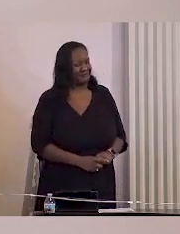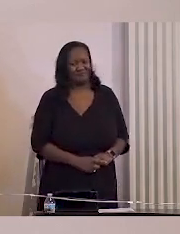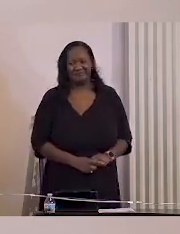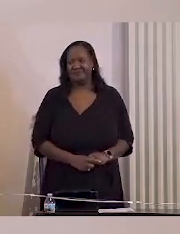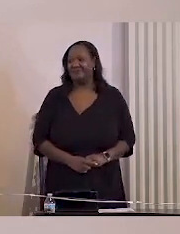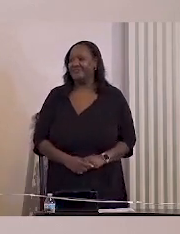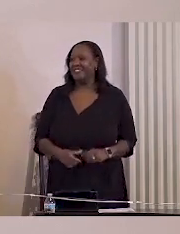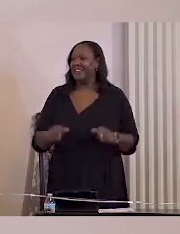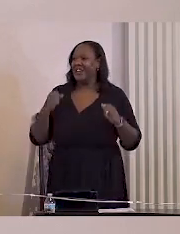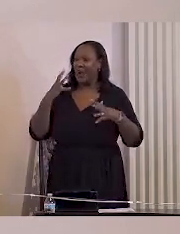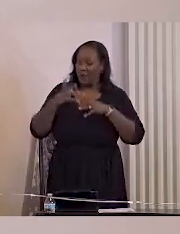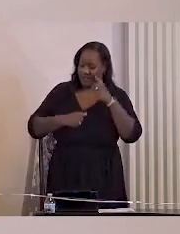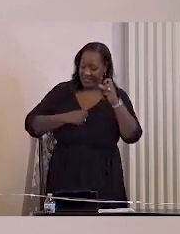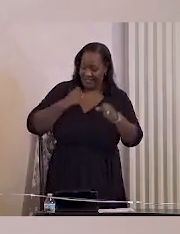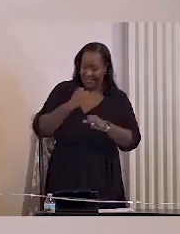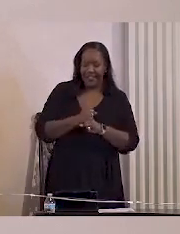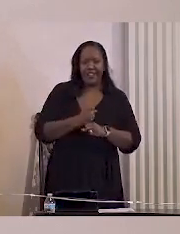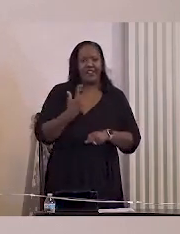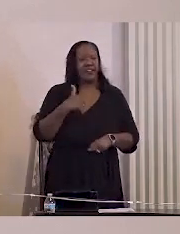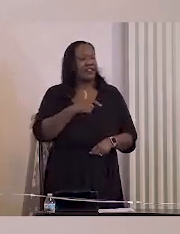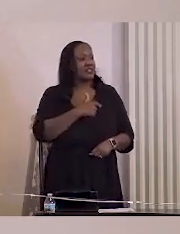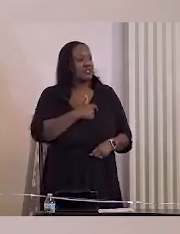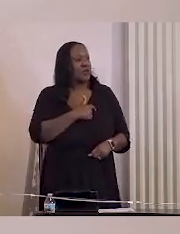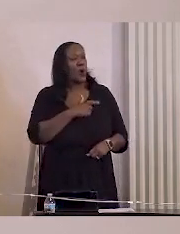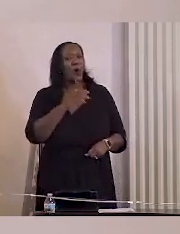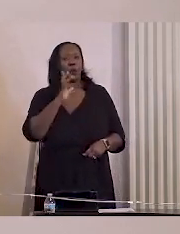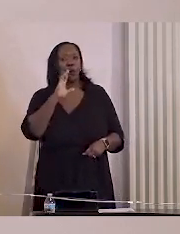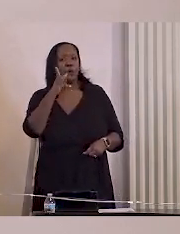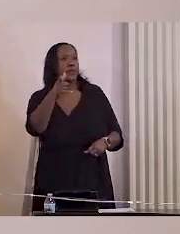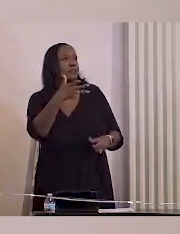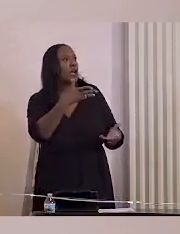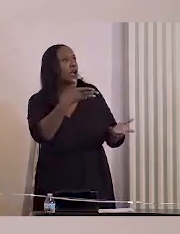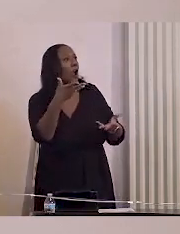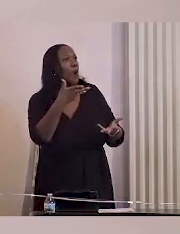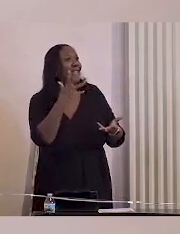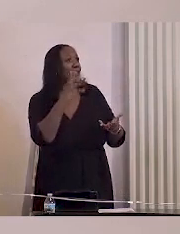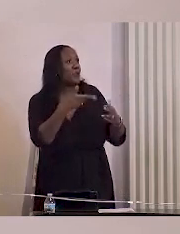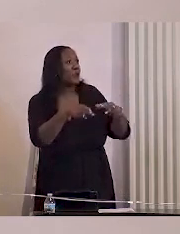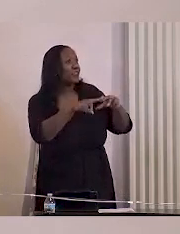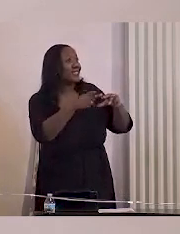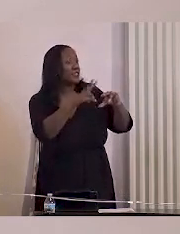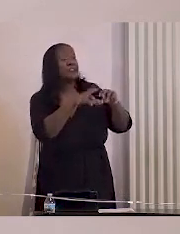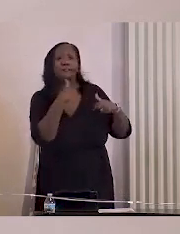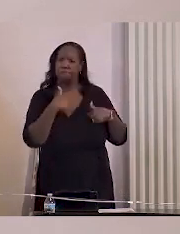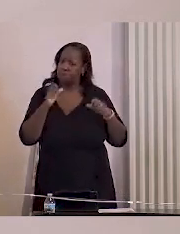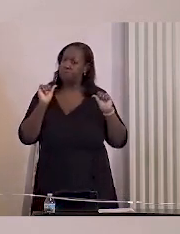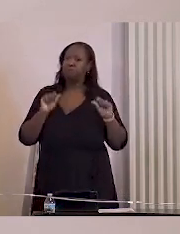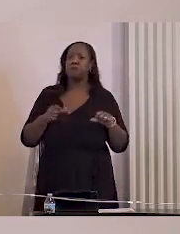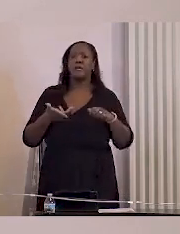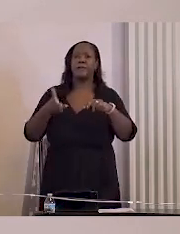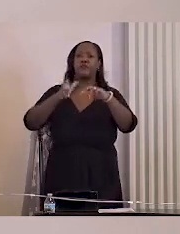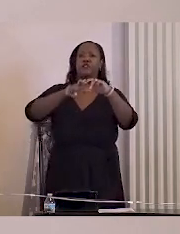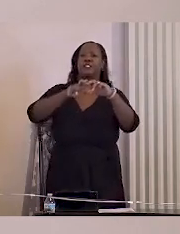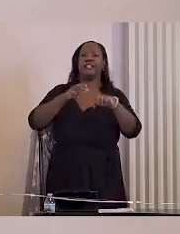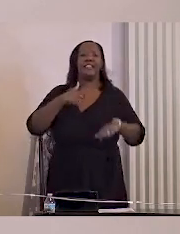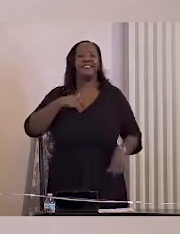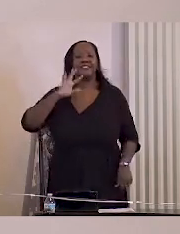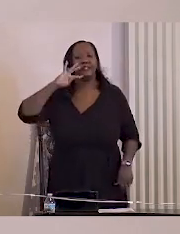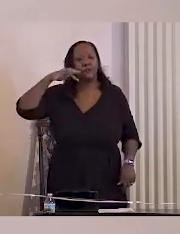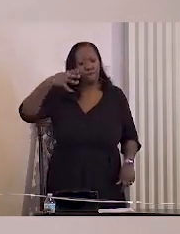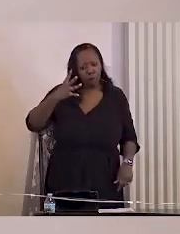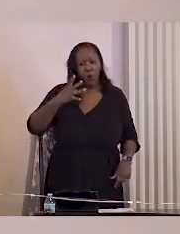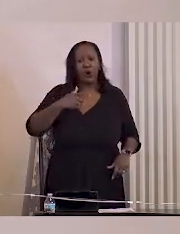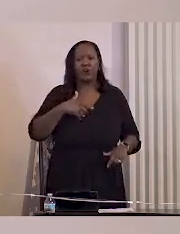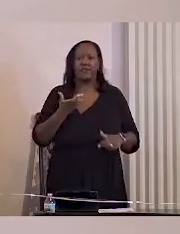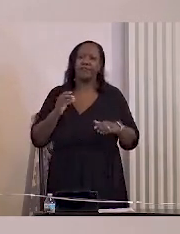Over the years, we've responded to annual appeals to raise our pledge, and this is the fourth capital campaign we've